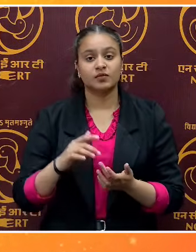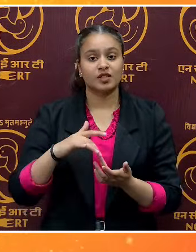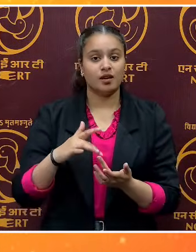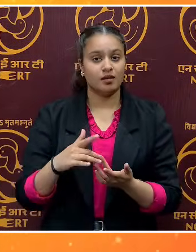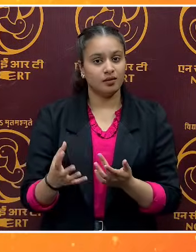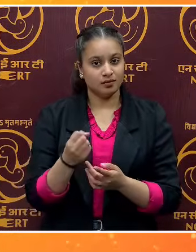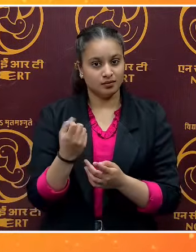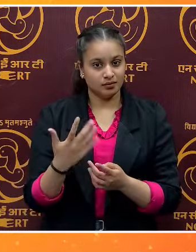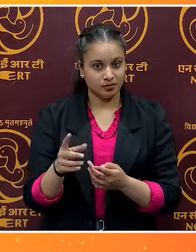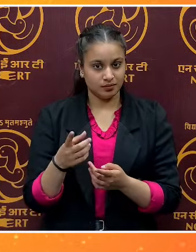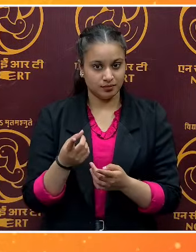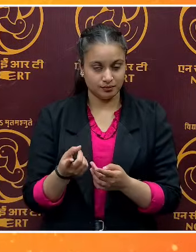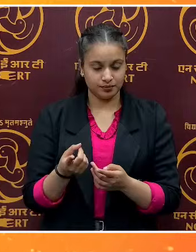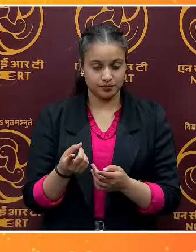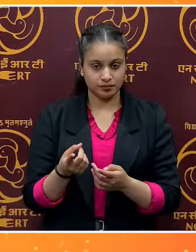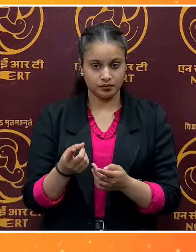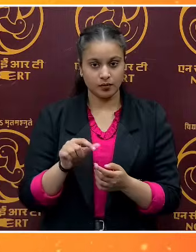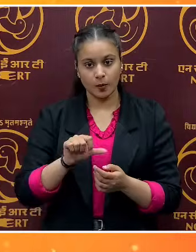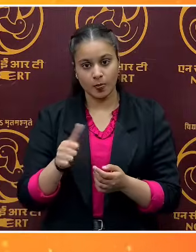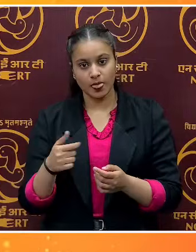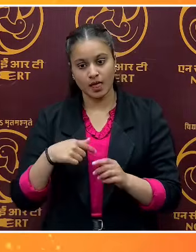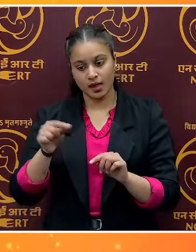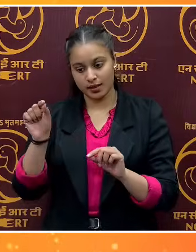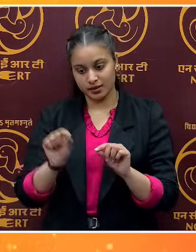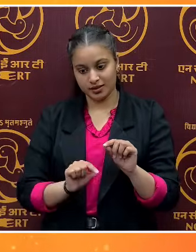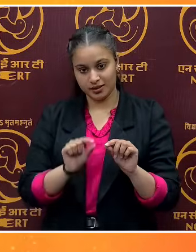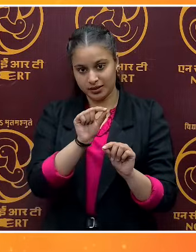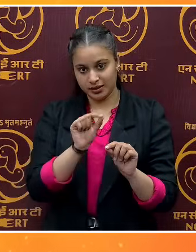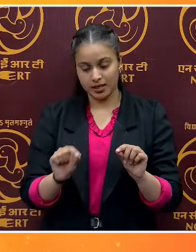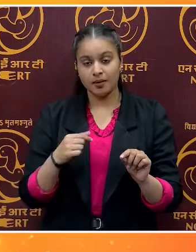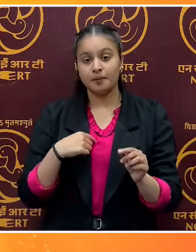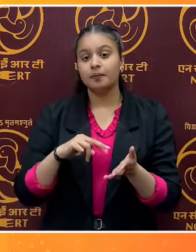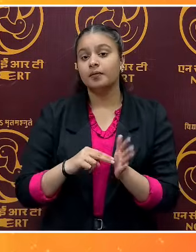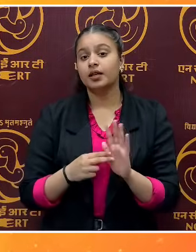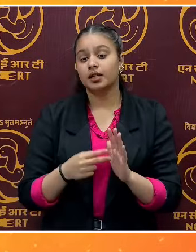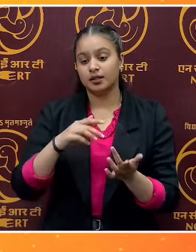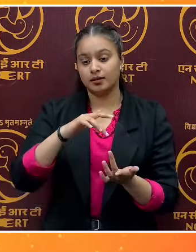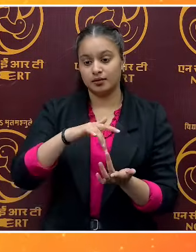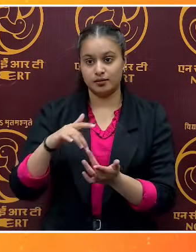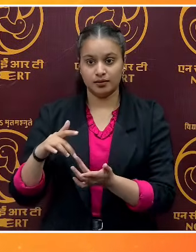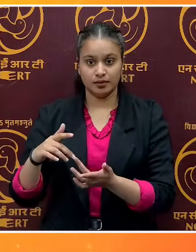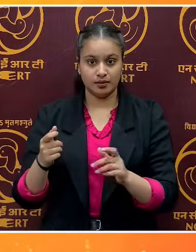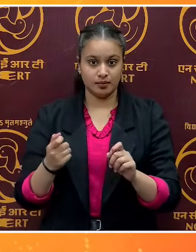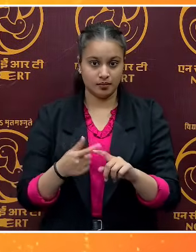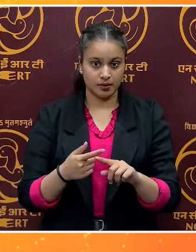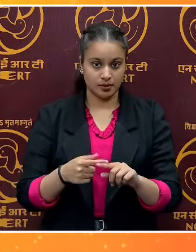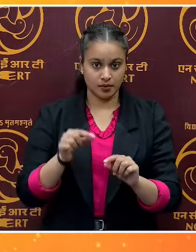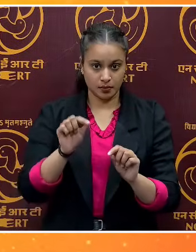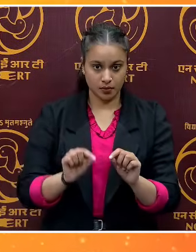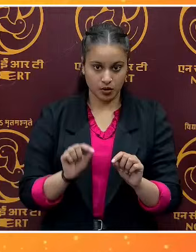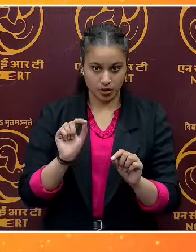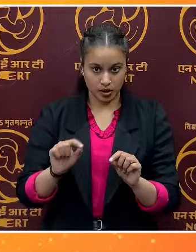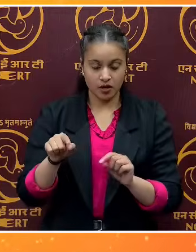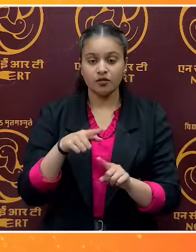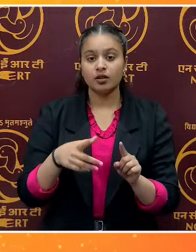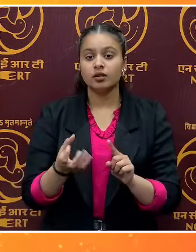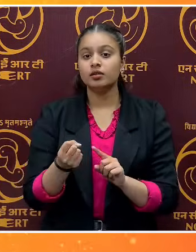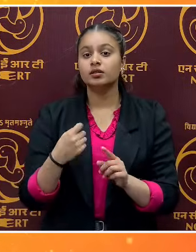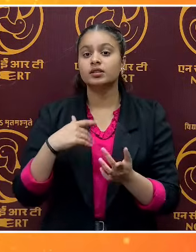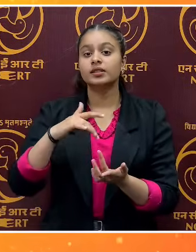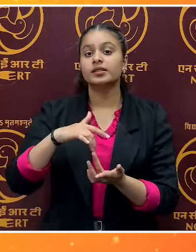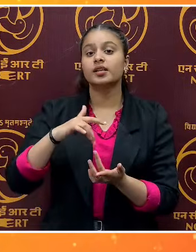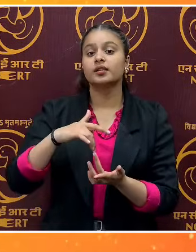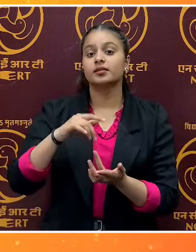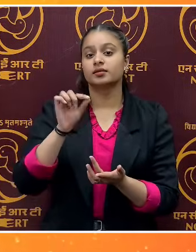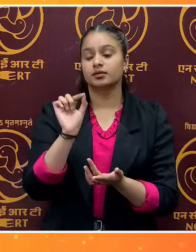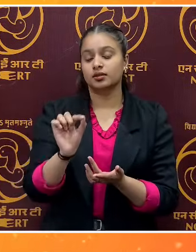here, and the other diagonal, that means point of intersection of the diagonals is going to give me the center of the